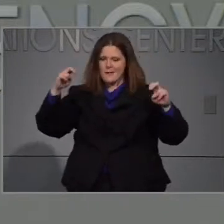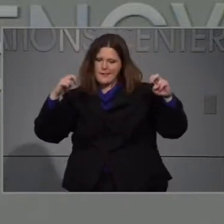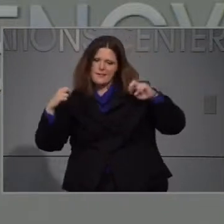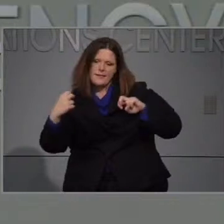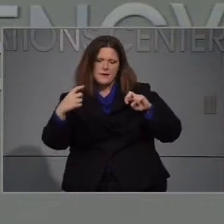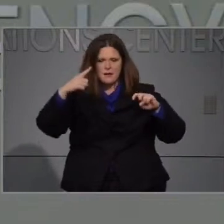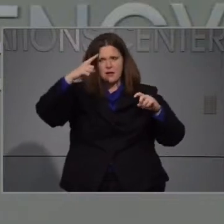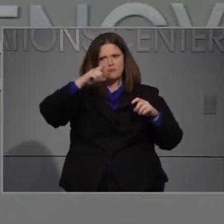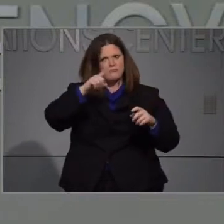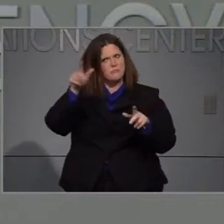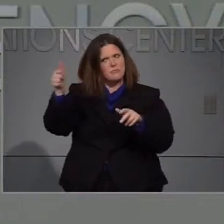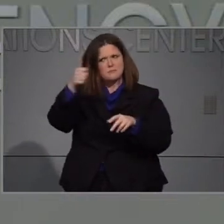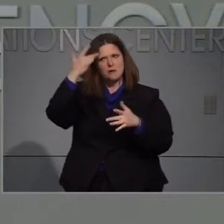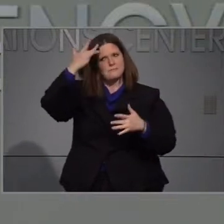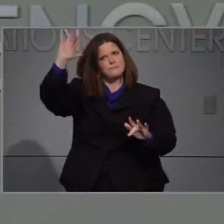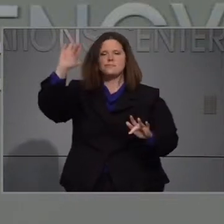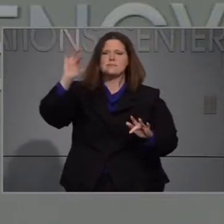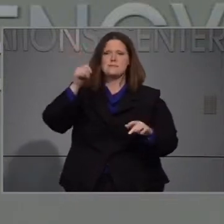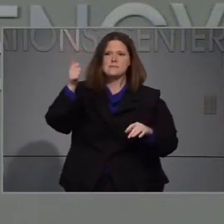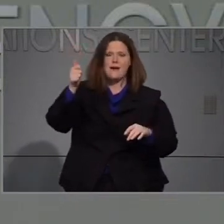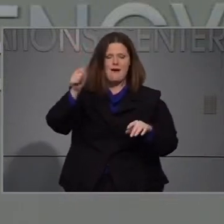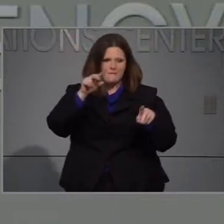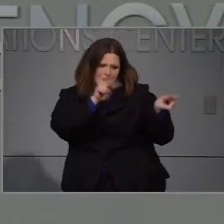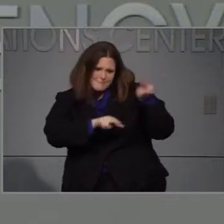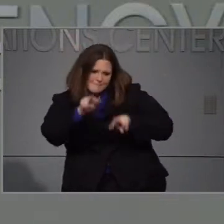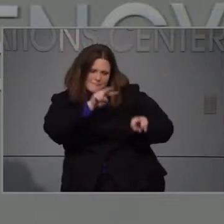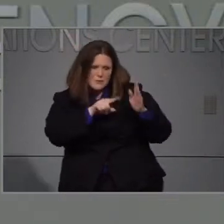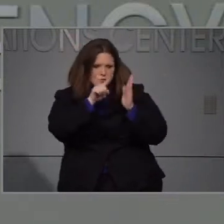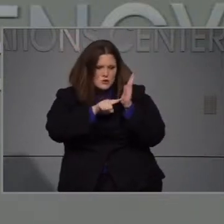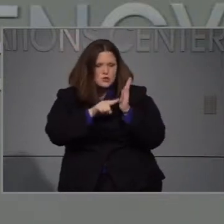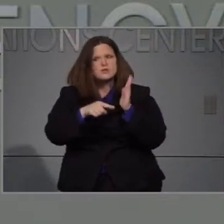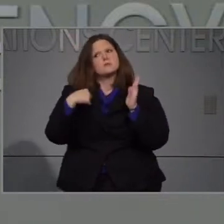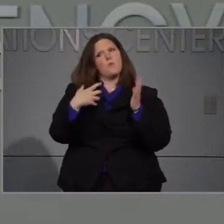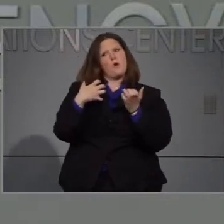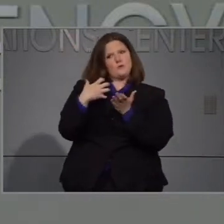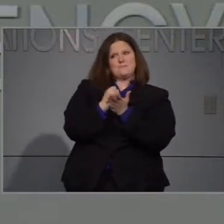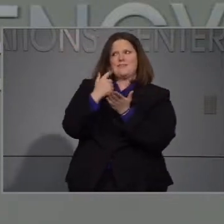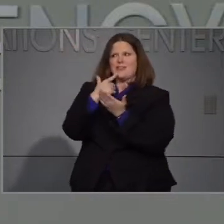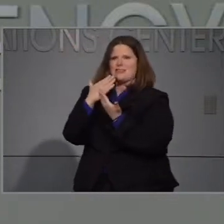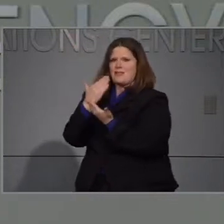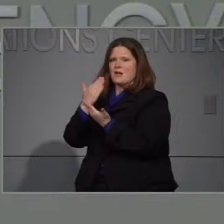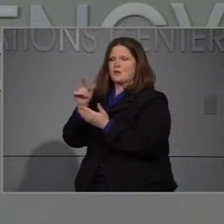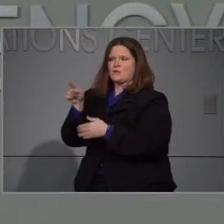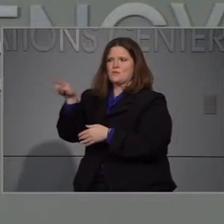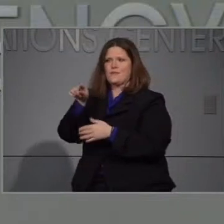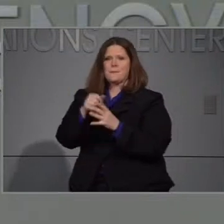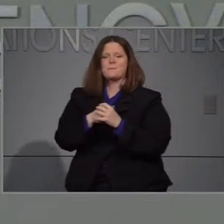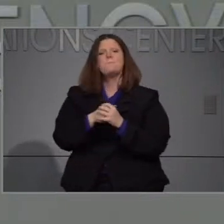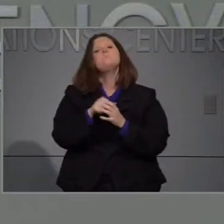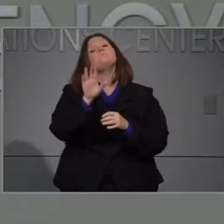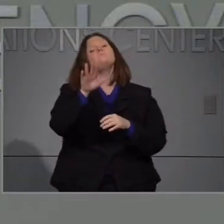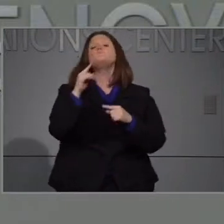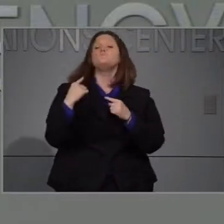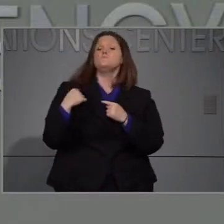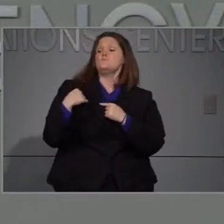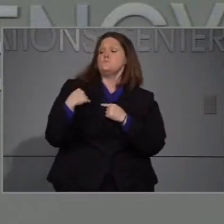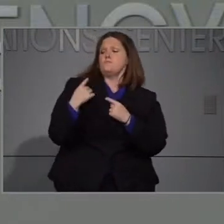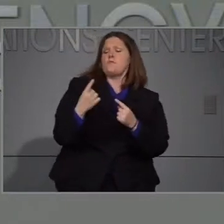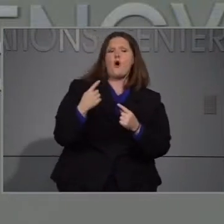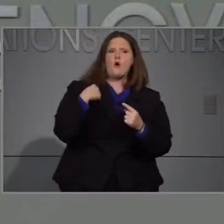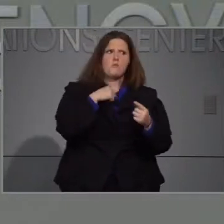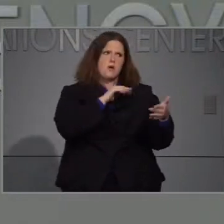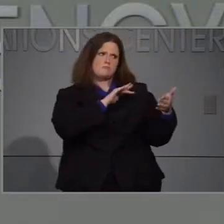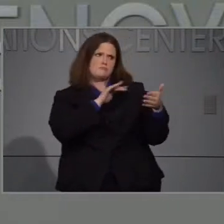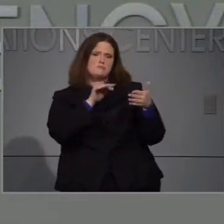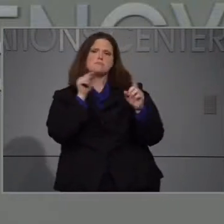academic heft behind that. So opportunity to thank them for that. As part of early results that we have seen from some of